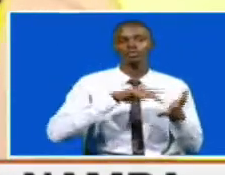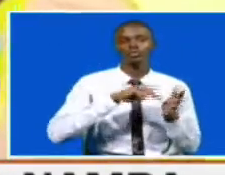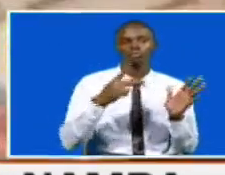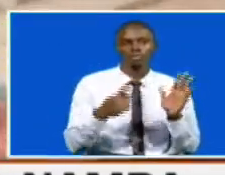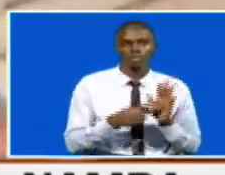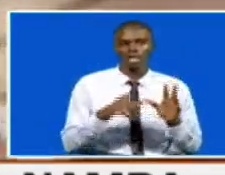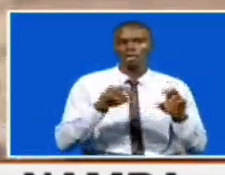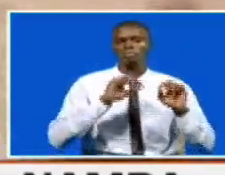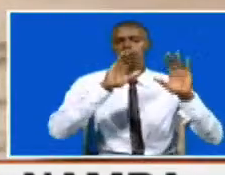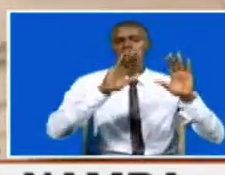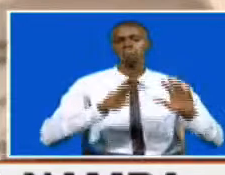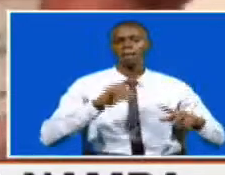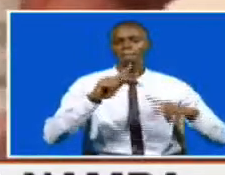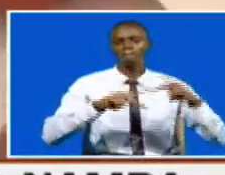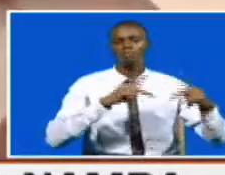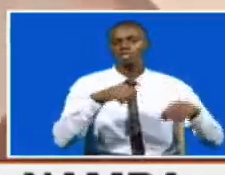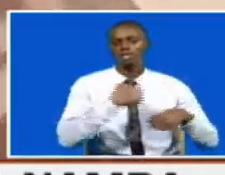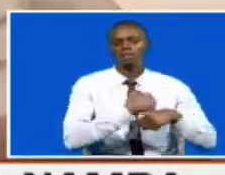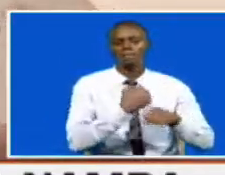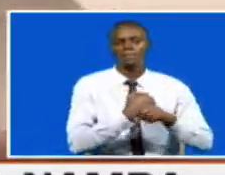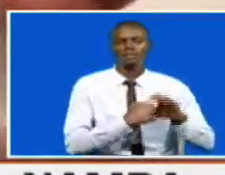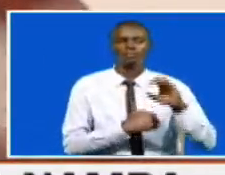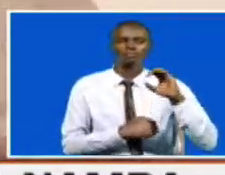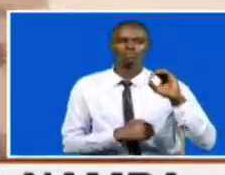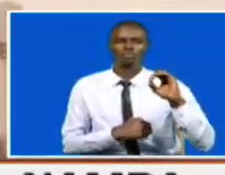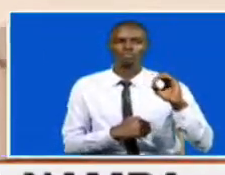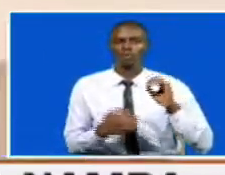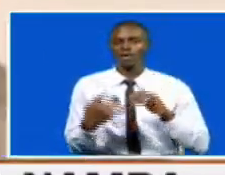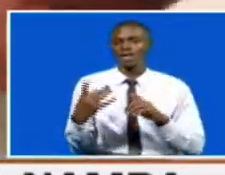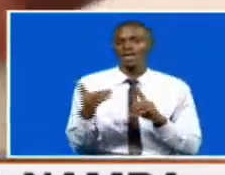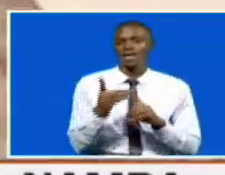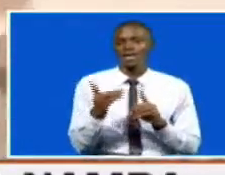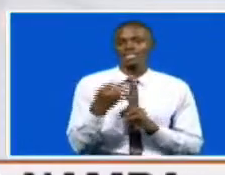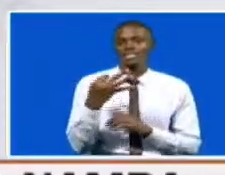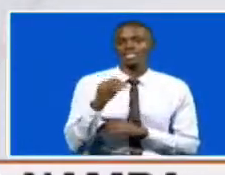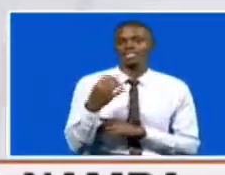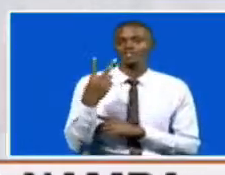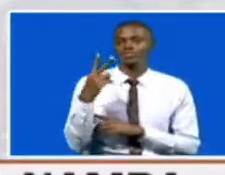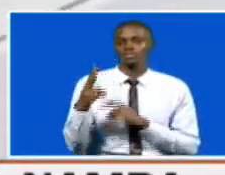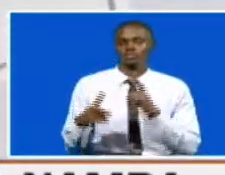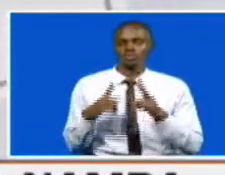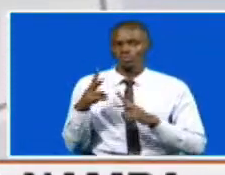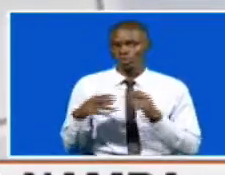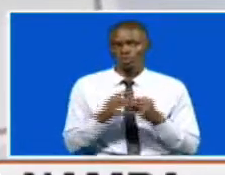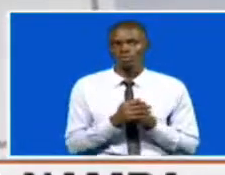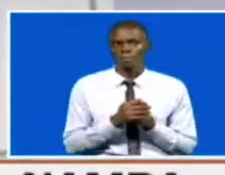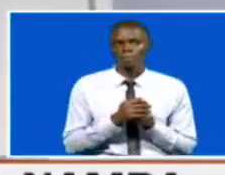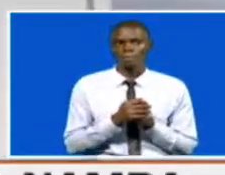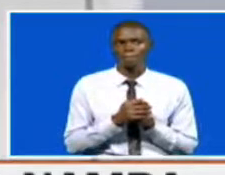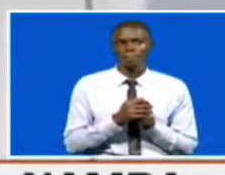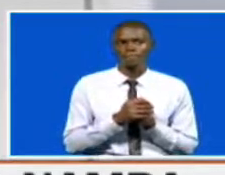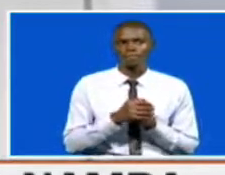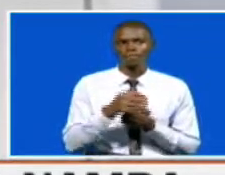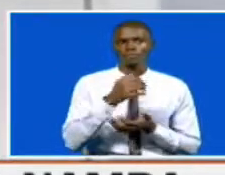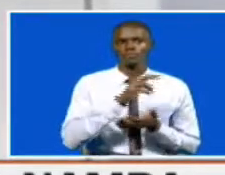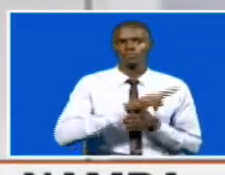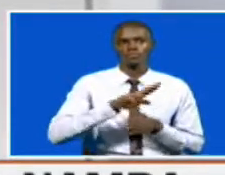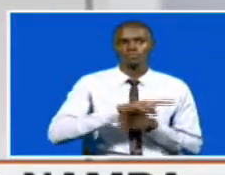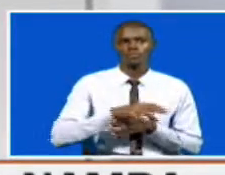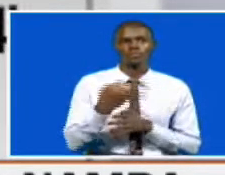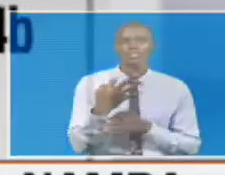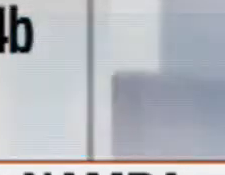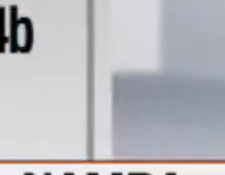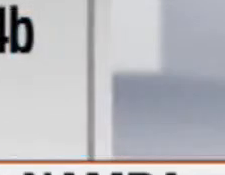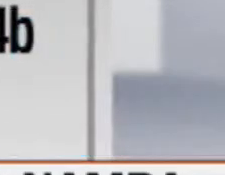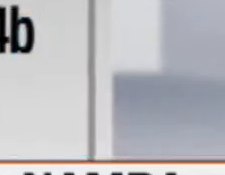no significant progress has been made. As of 30th June 2021, the project had utilized 2.4 billion